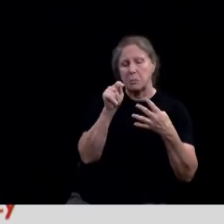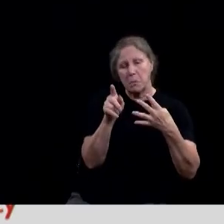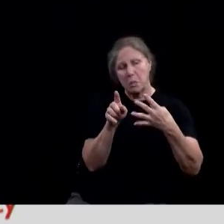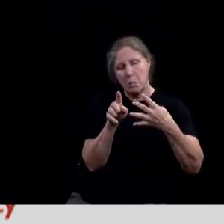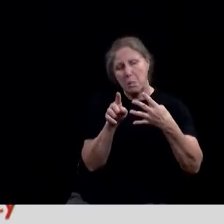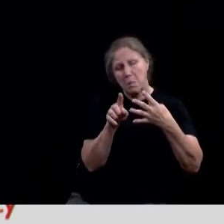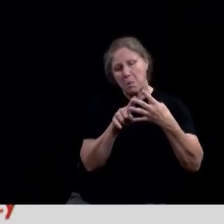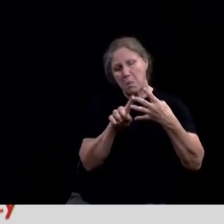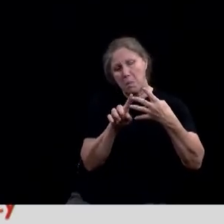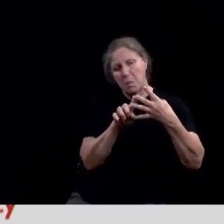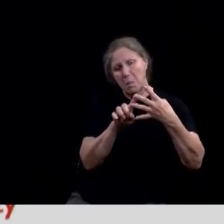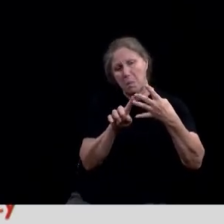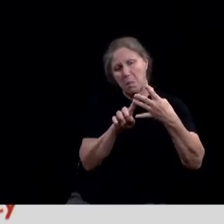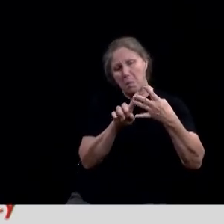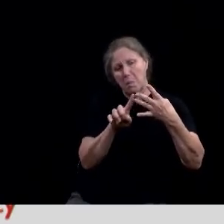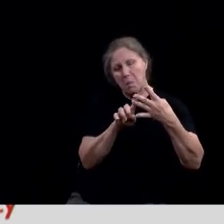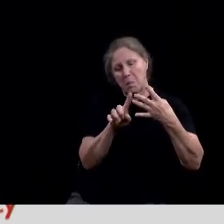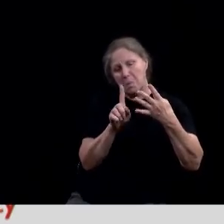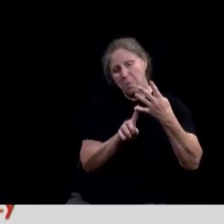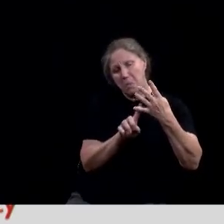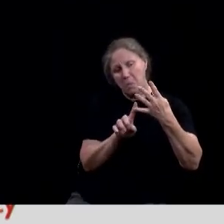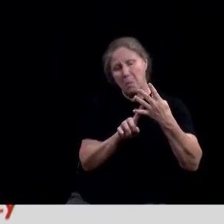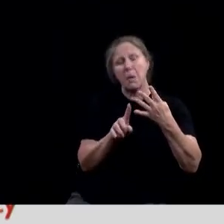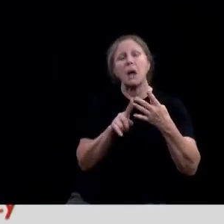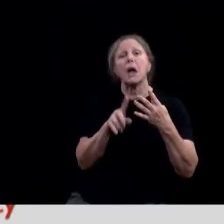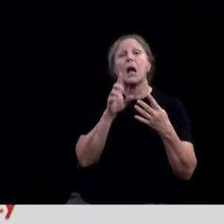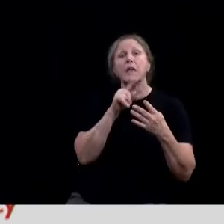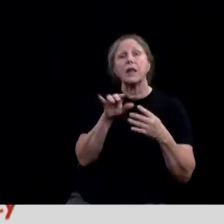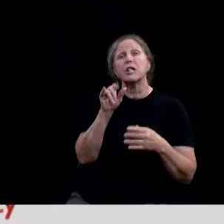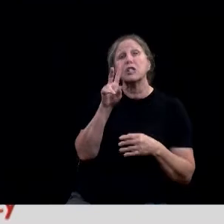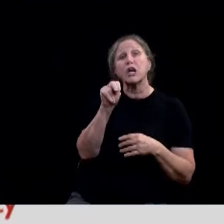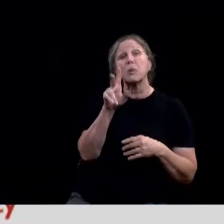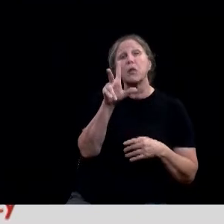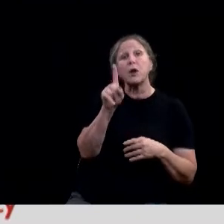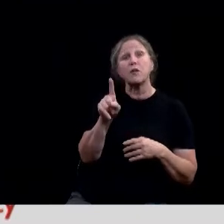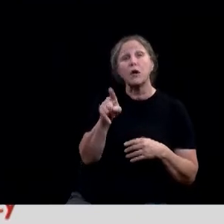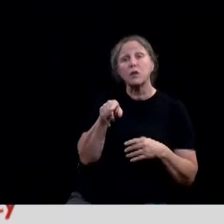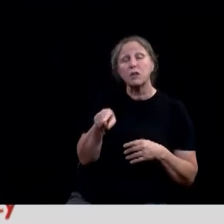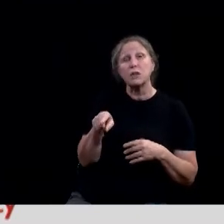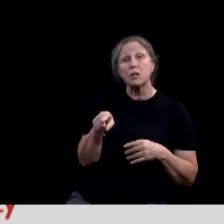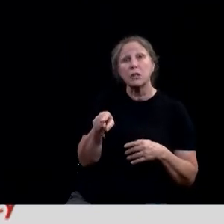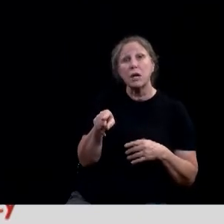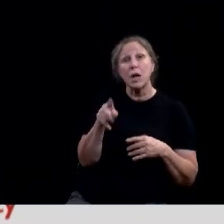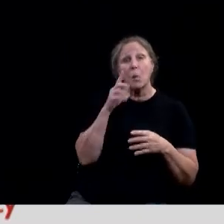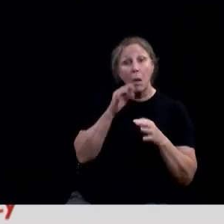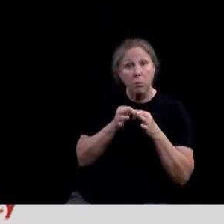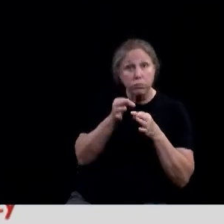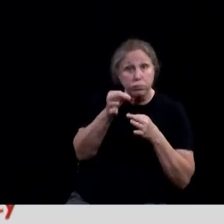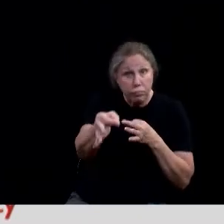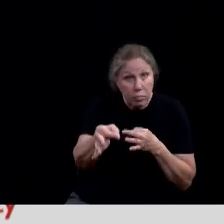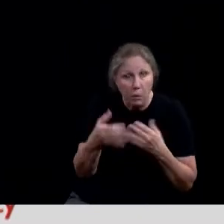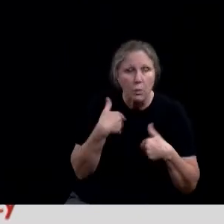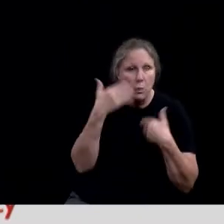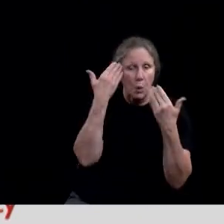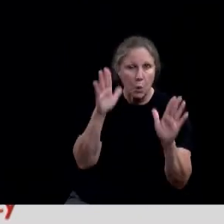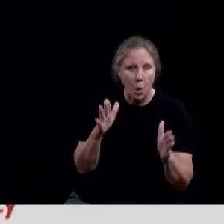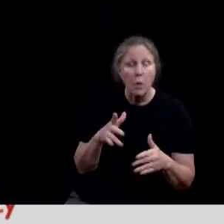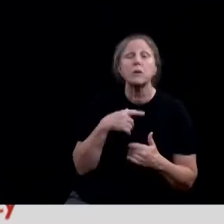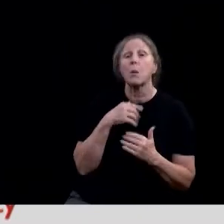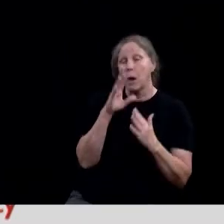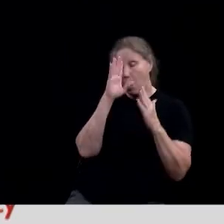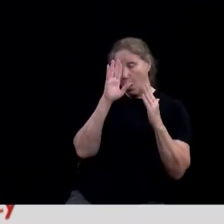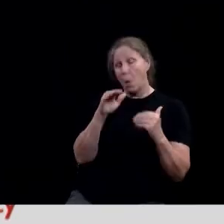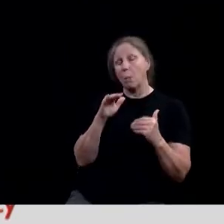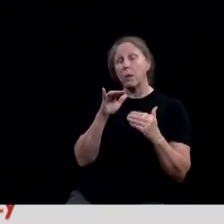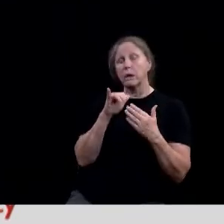days past January 31st they're expecting that to take. So we are hoping that it's, just a couple of months,